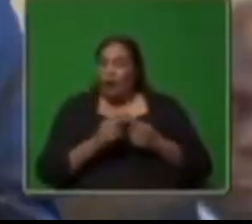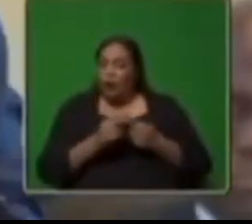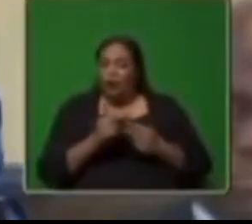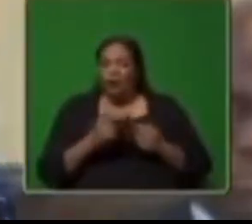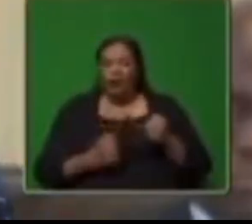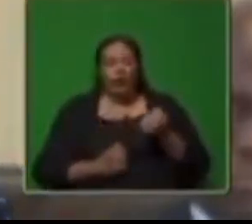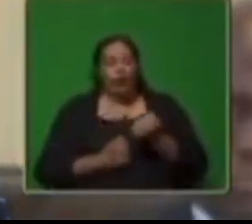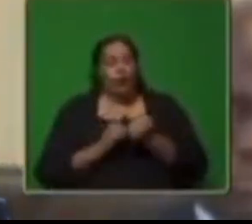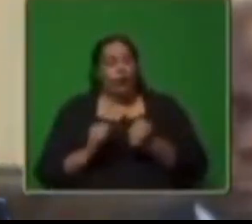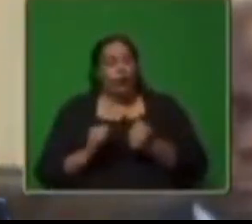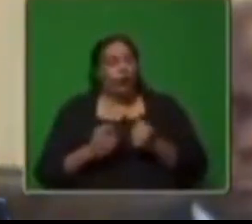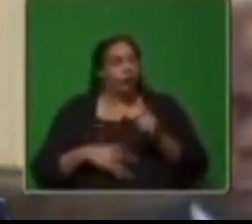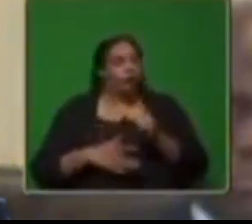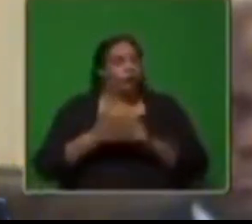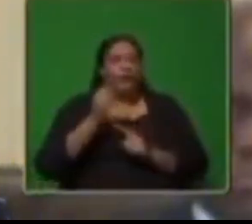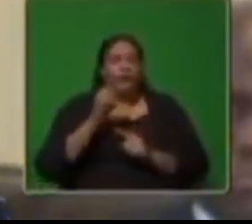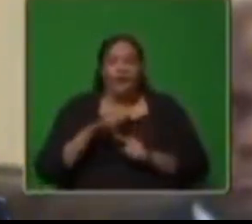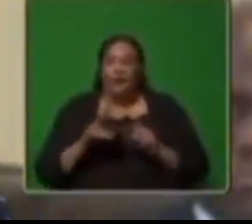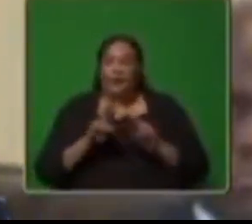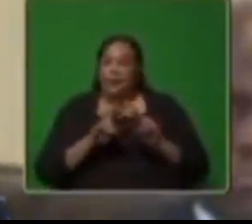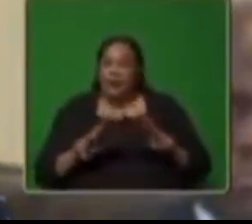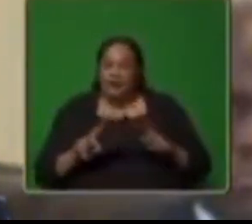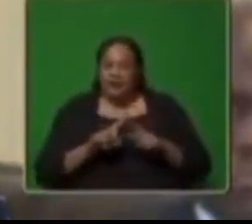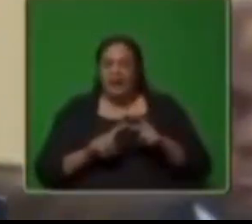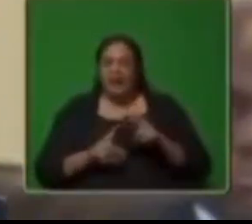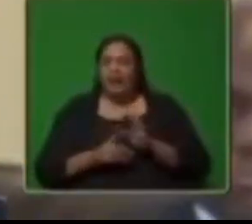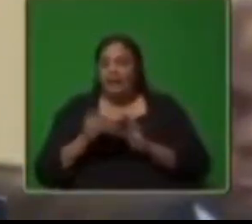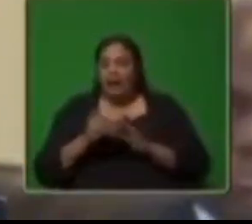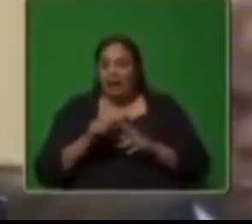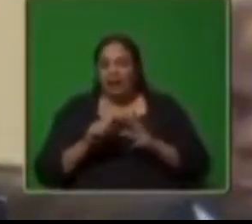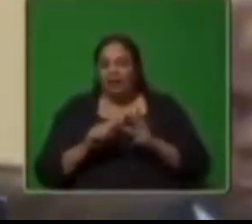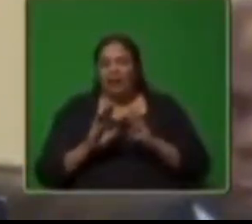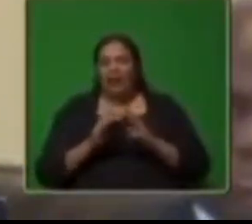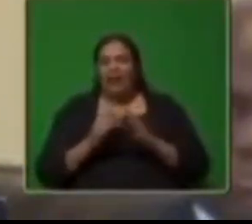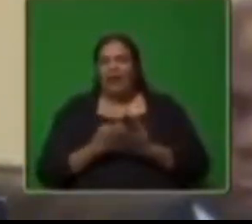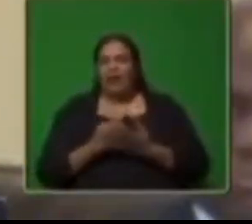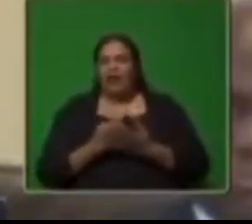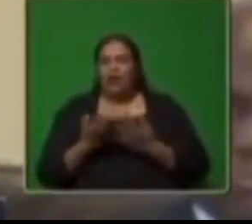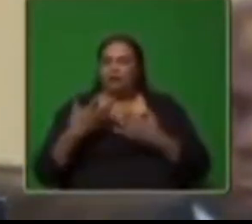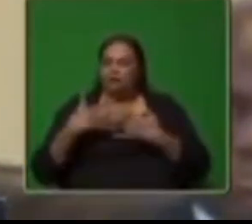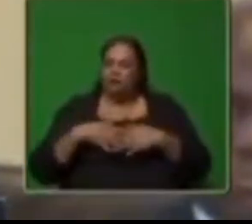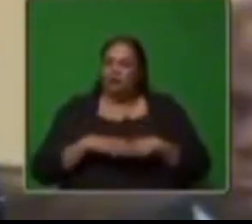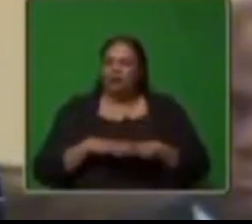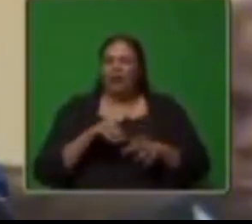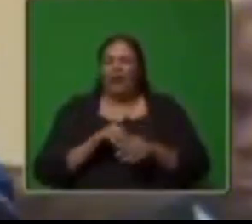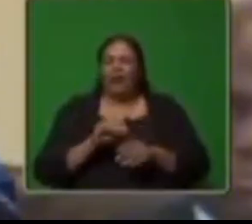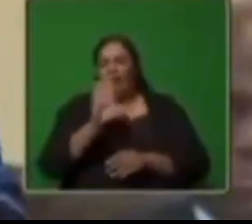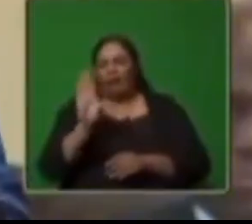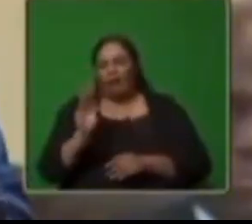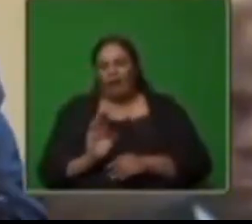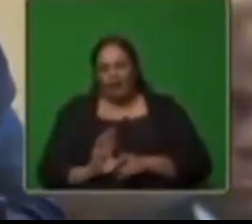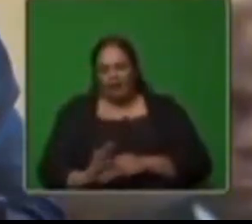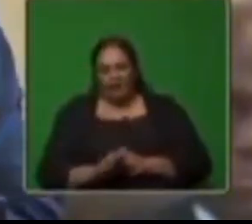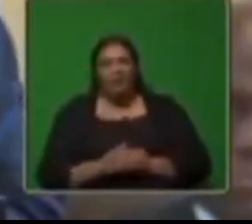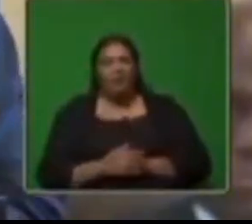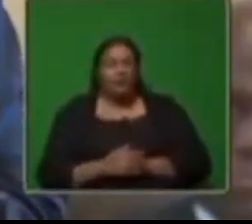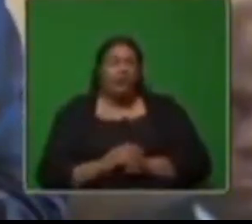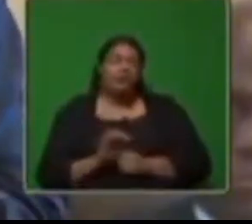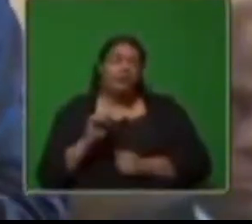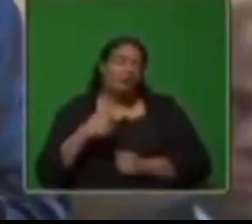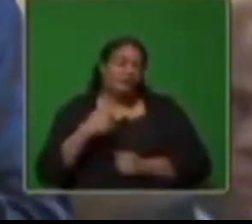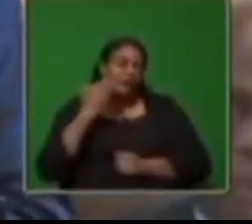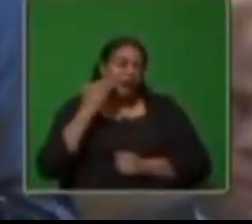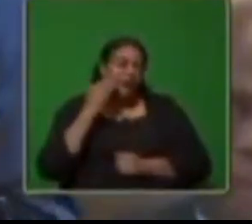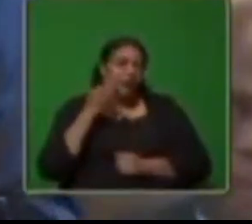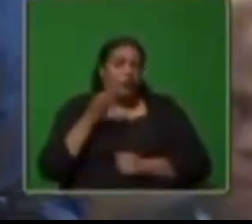support the achievement of peace, development, and economic integration on our continent. We know